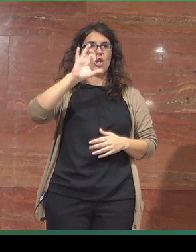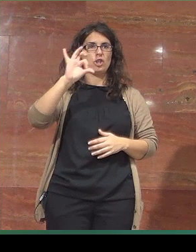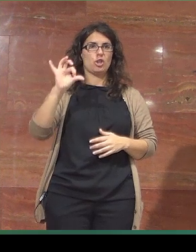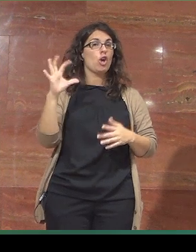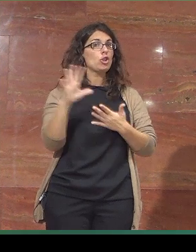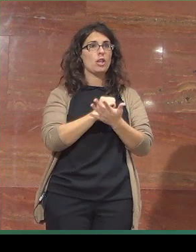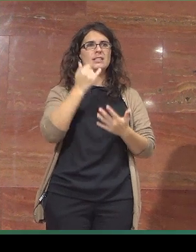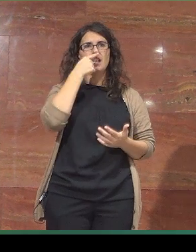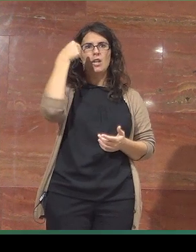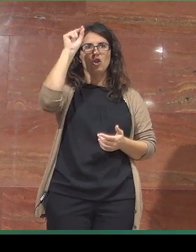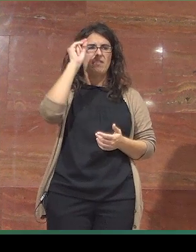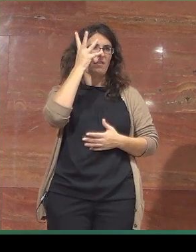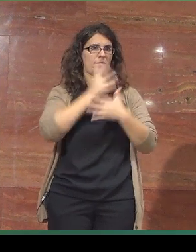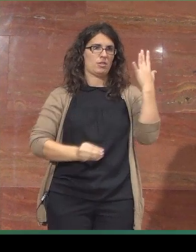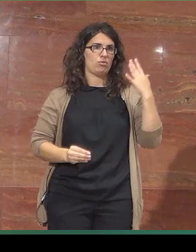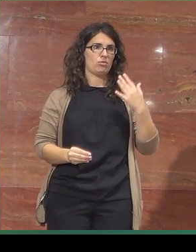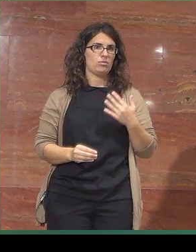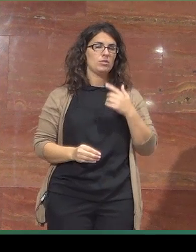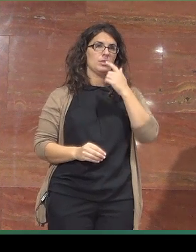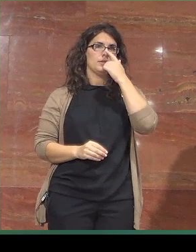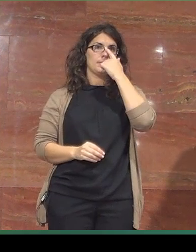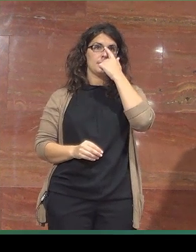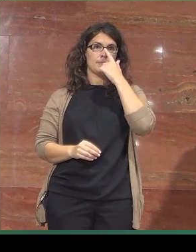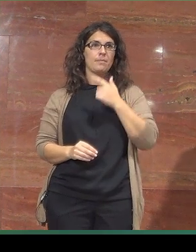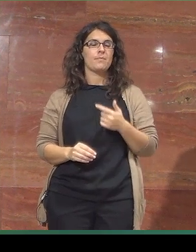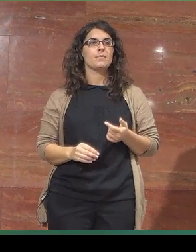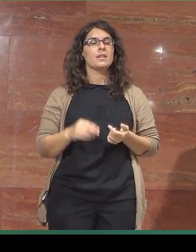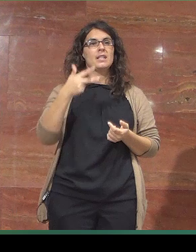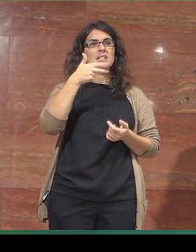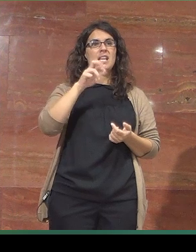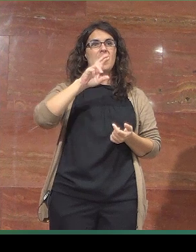And just in case you think that that's only for informal signs,